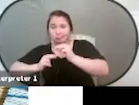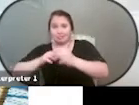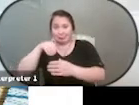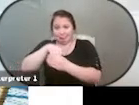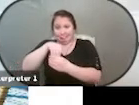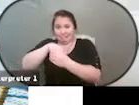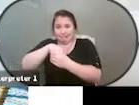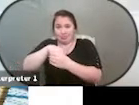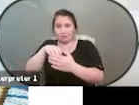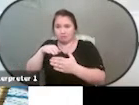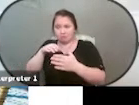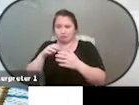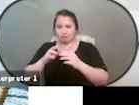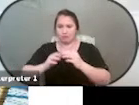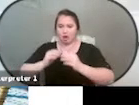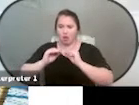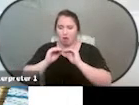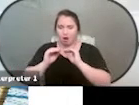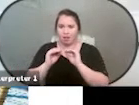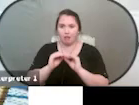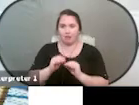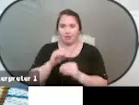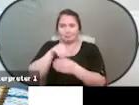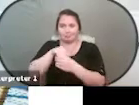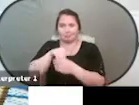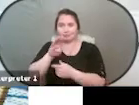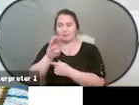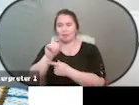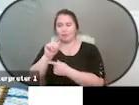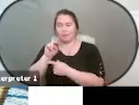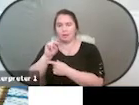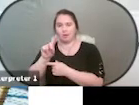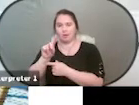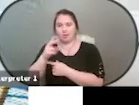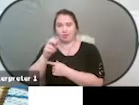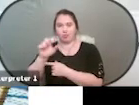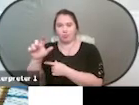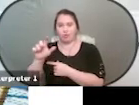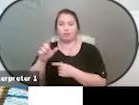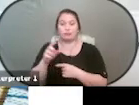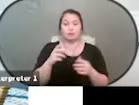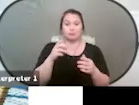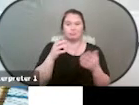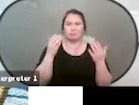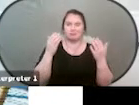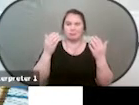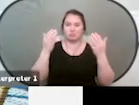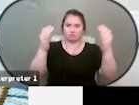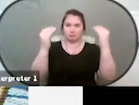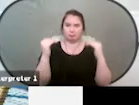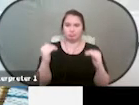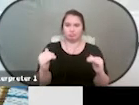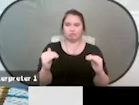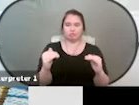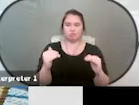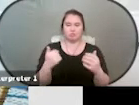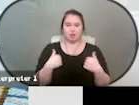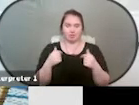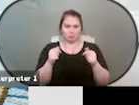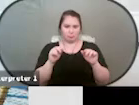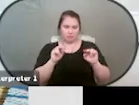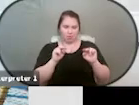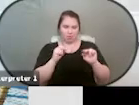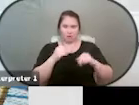inside this band hall here. Okay, let's go on to the next one. I'm timing myself,